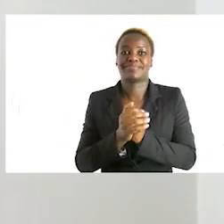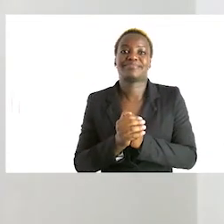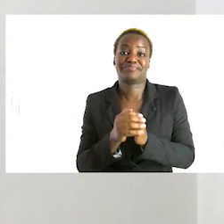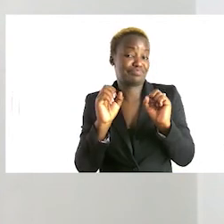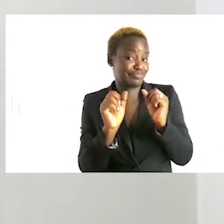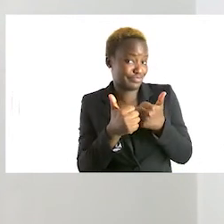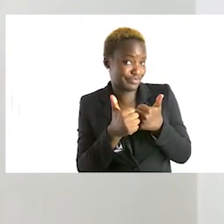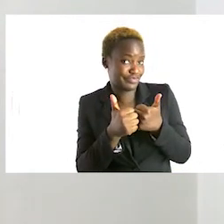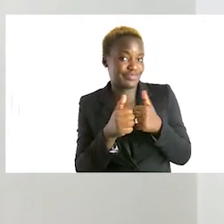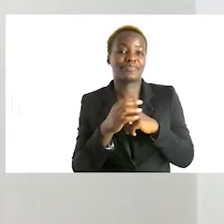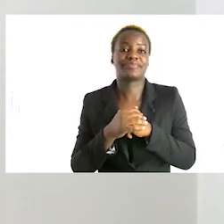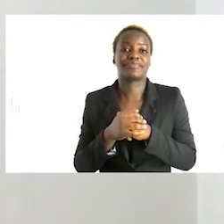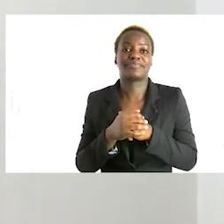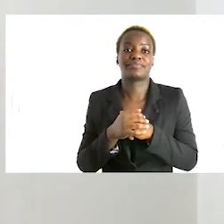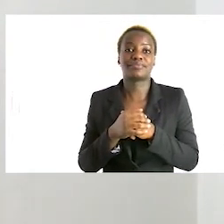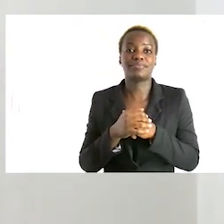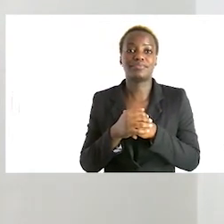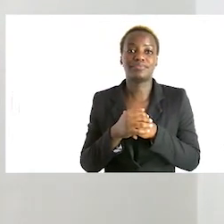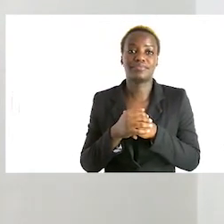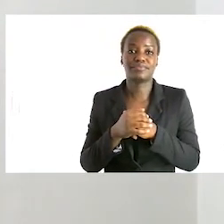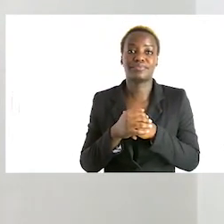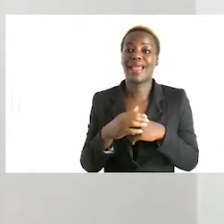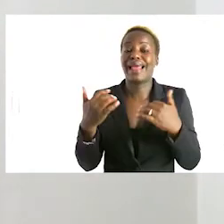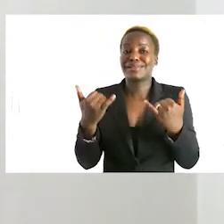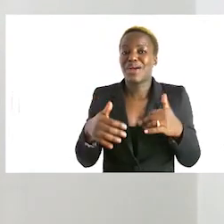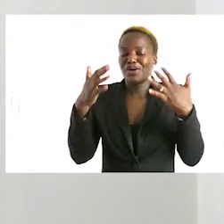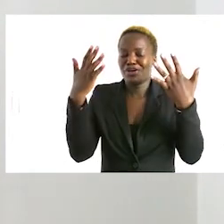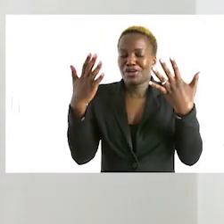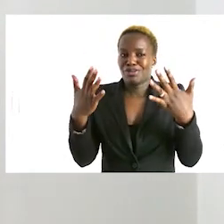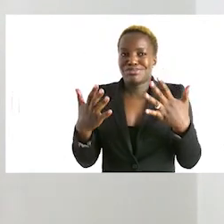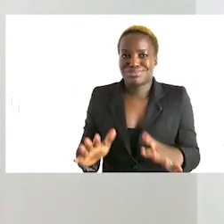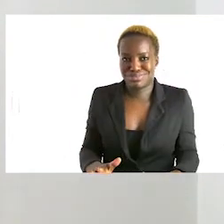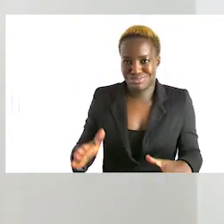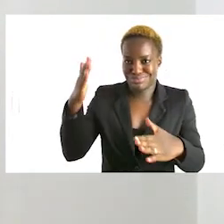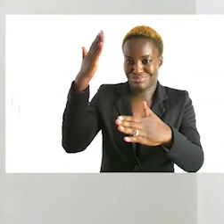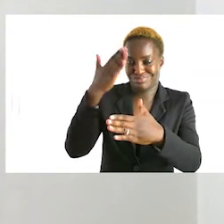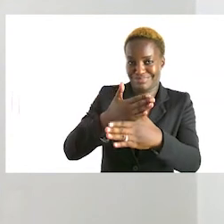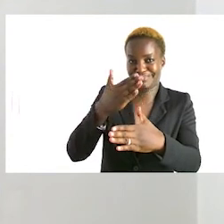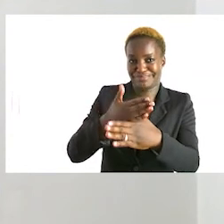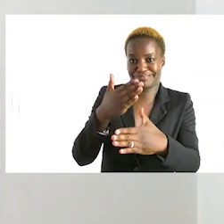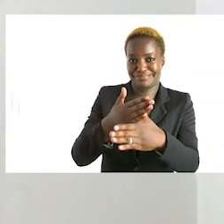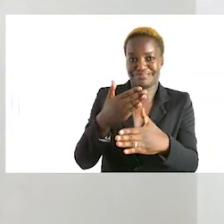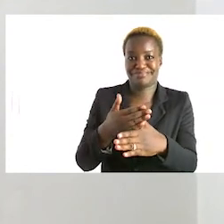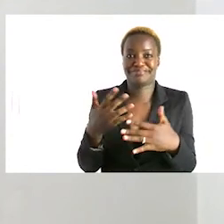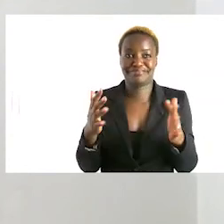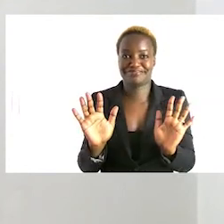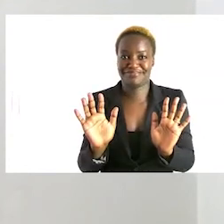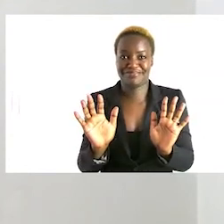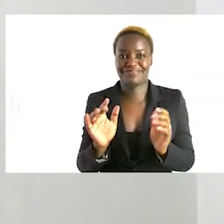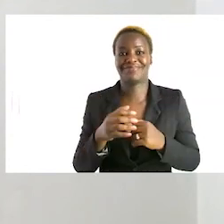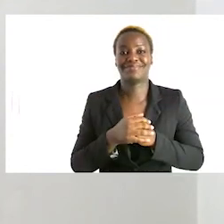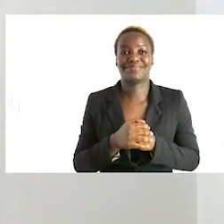numbers around. And now we have come to the end of our day 2's